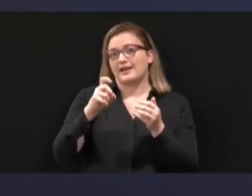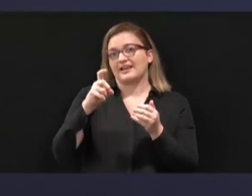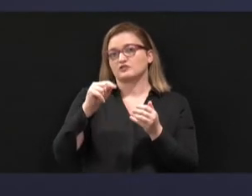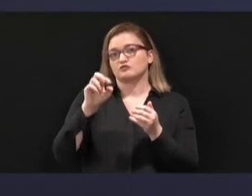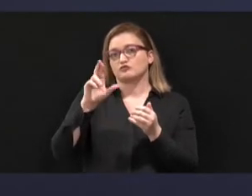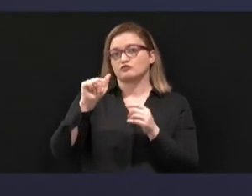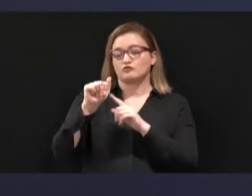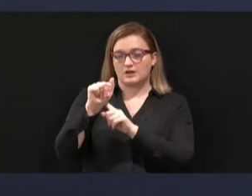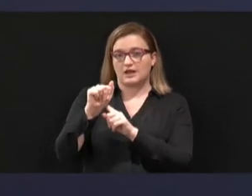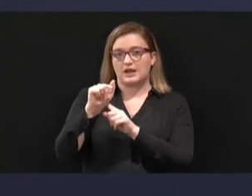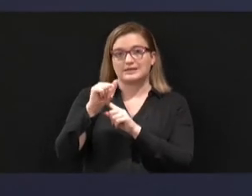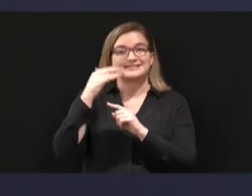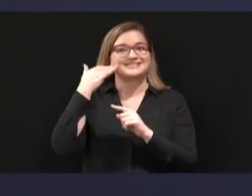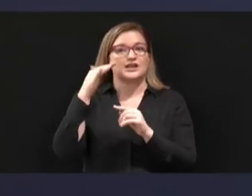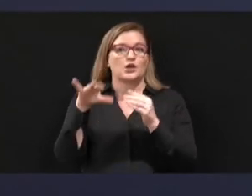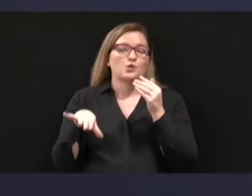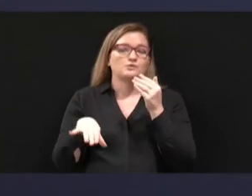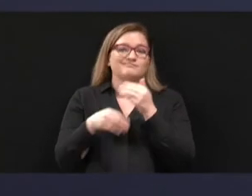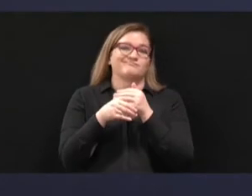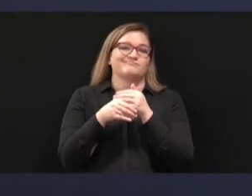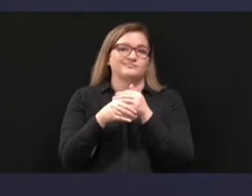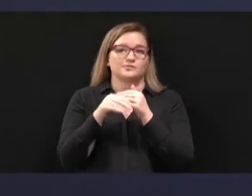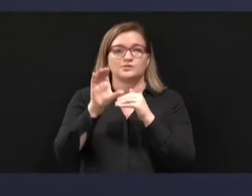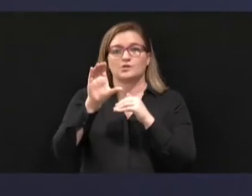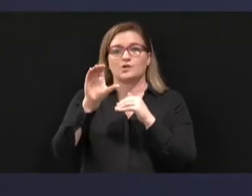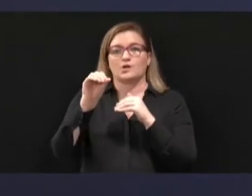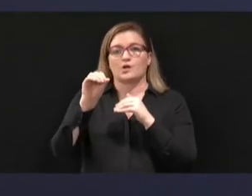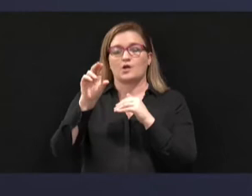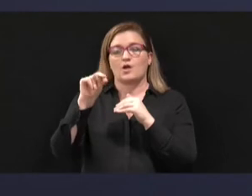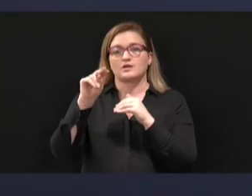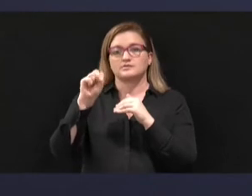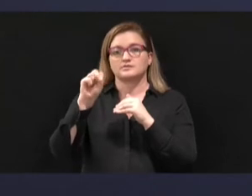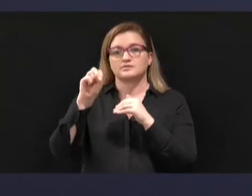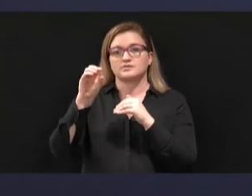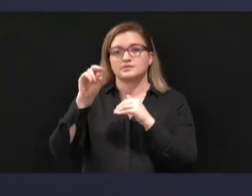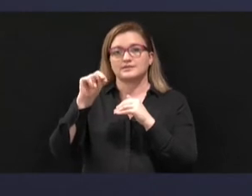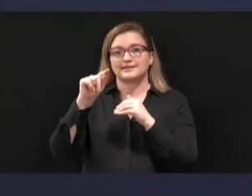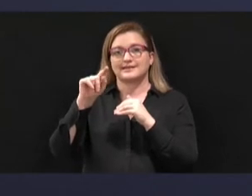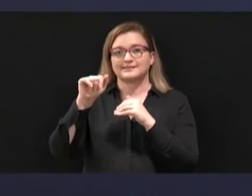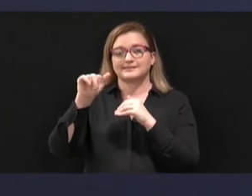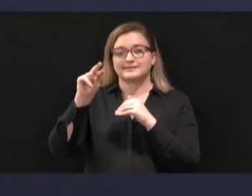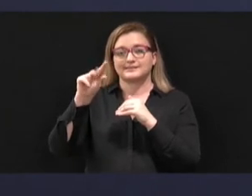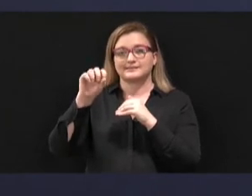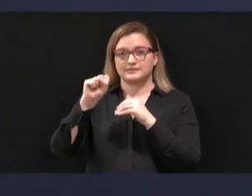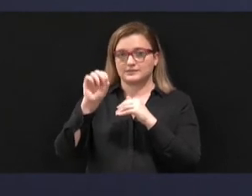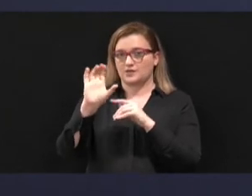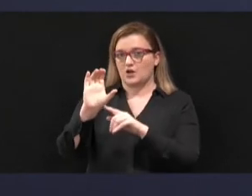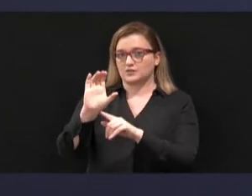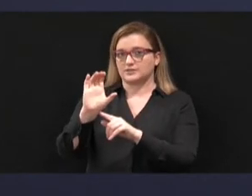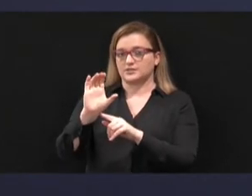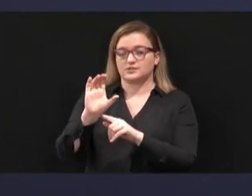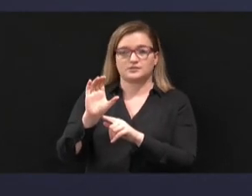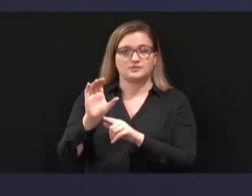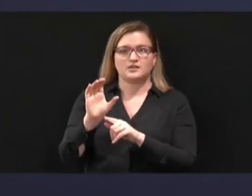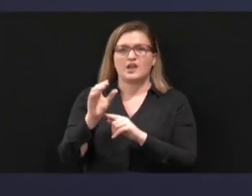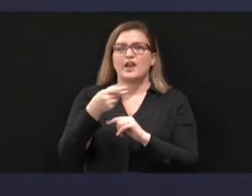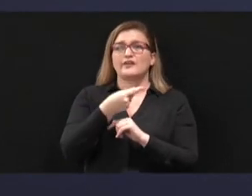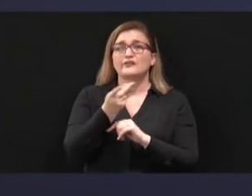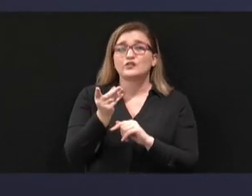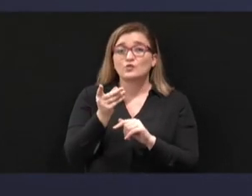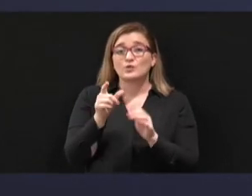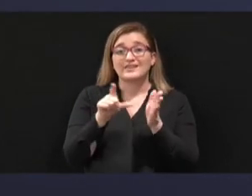consonants, and sometimes we say a few of the letters incorrectly because no one ever taught us to say it